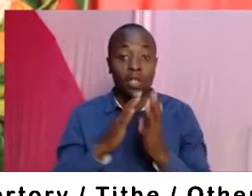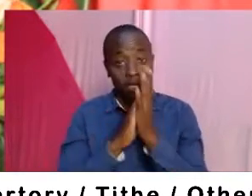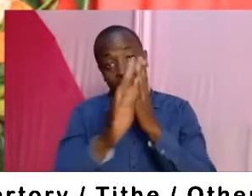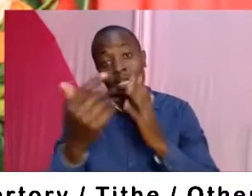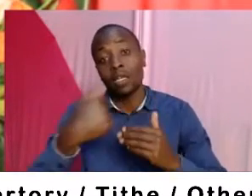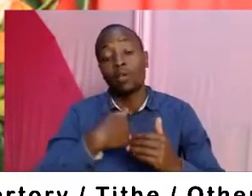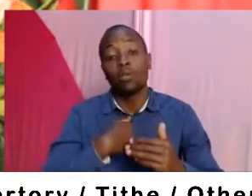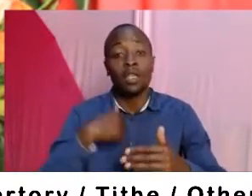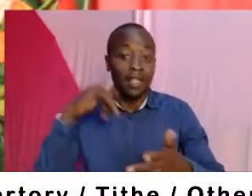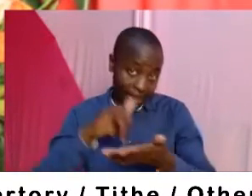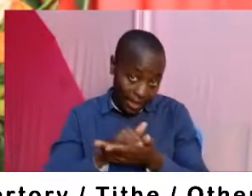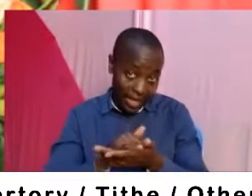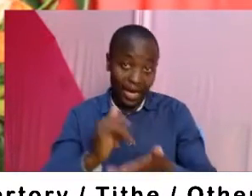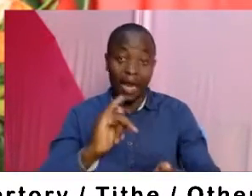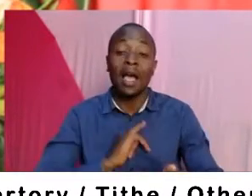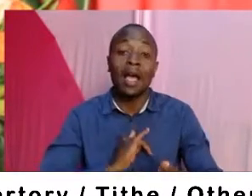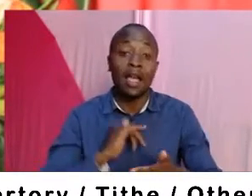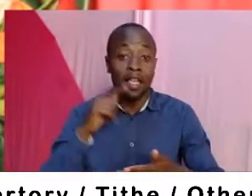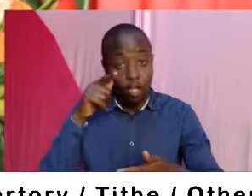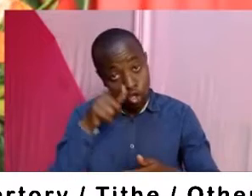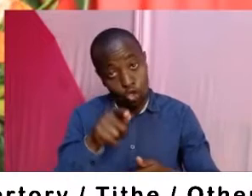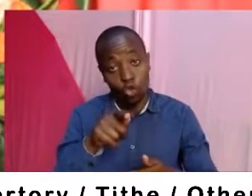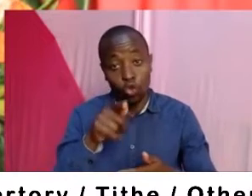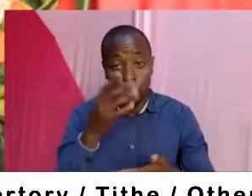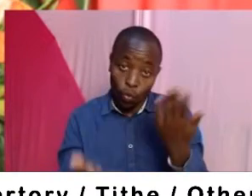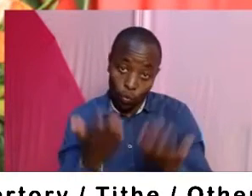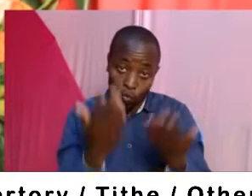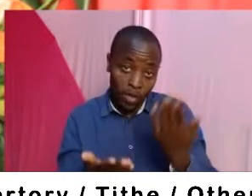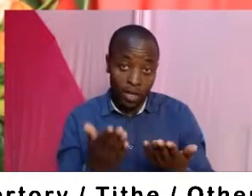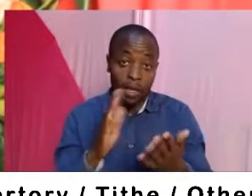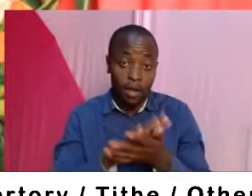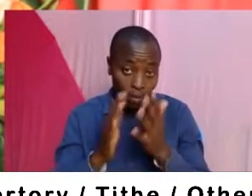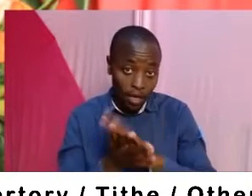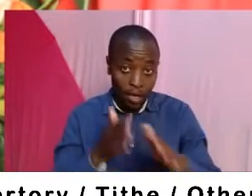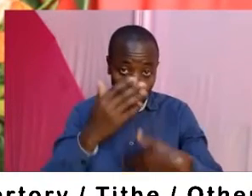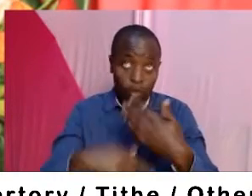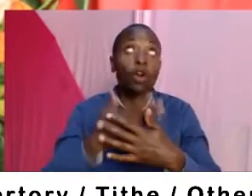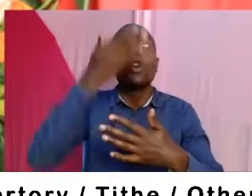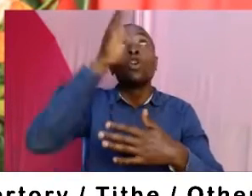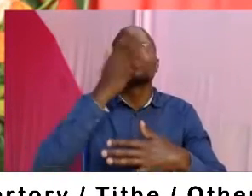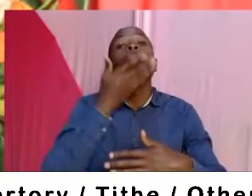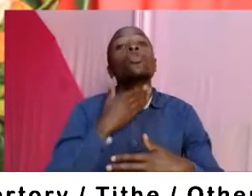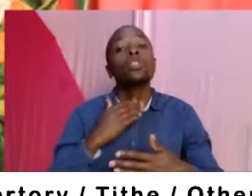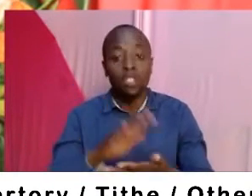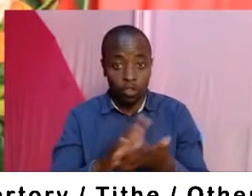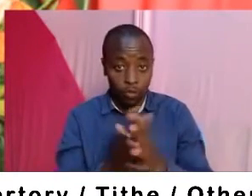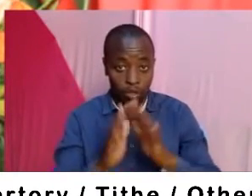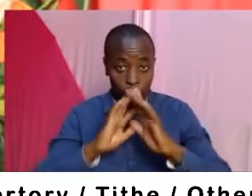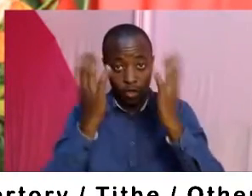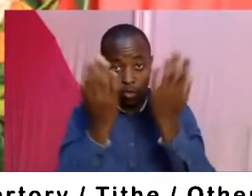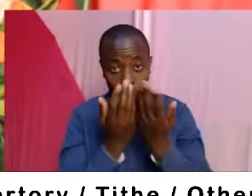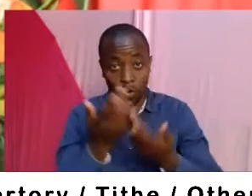may lead me, that I and you, we may become all that God wants us to become in this world. For we do